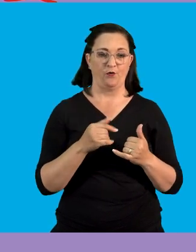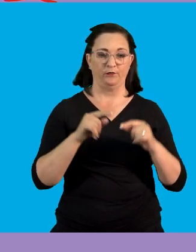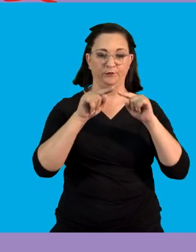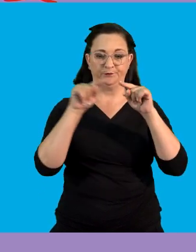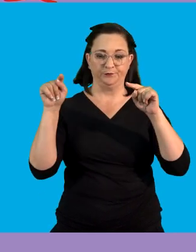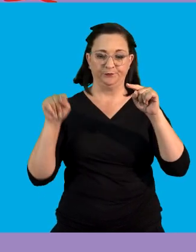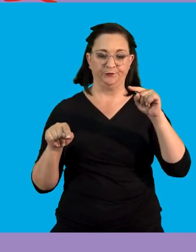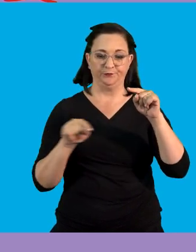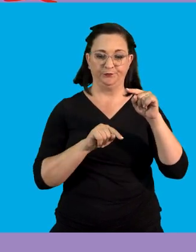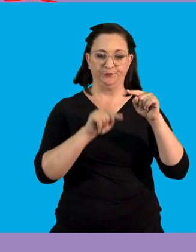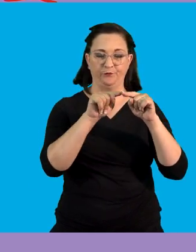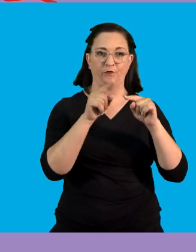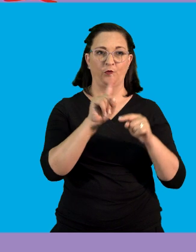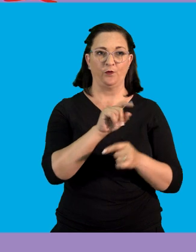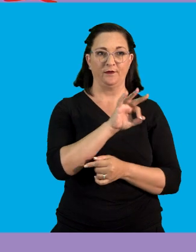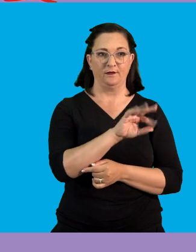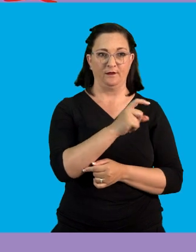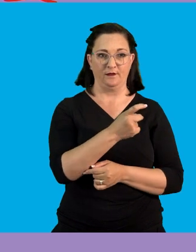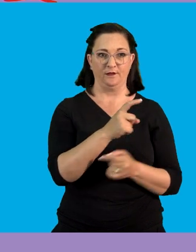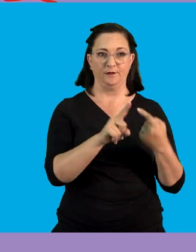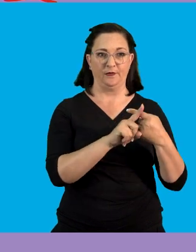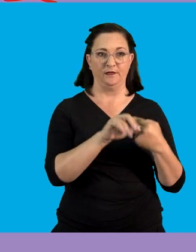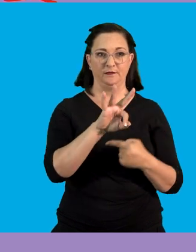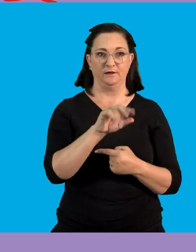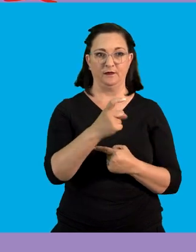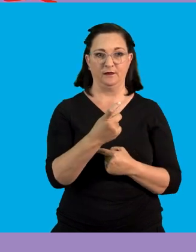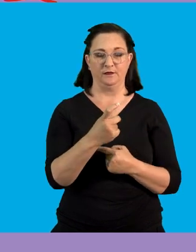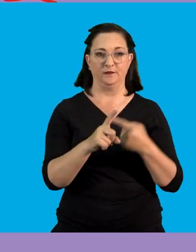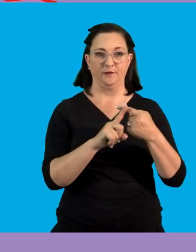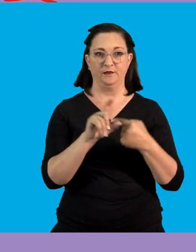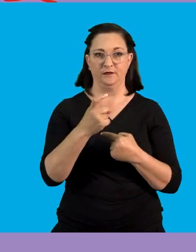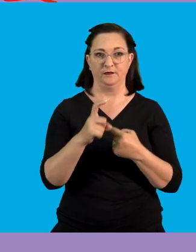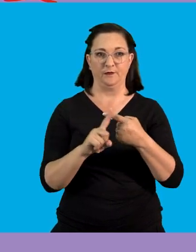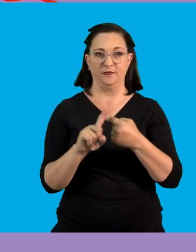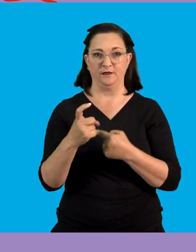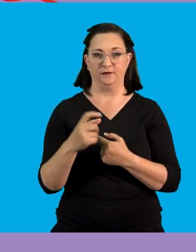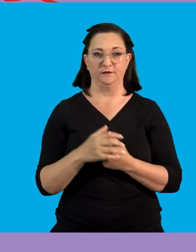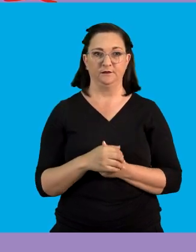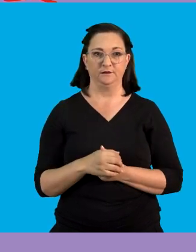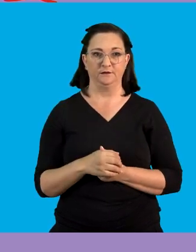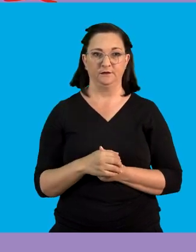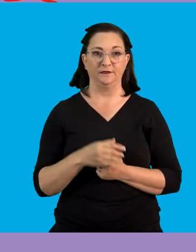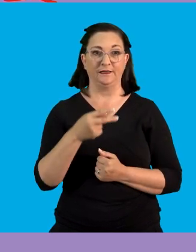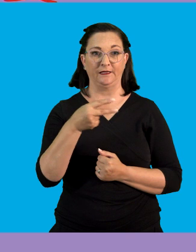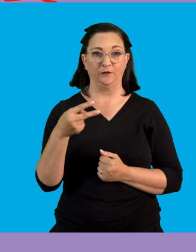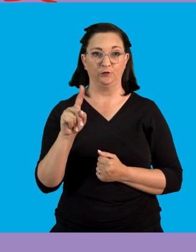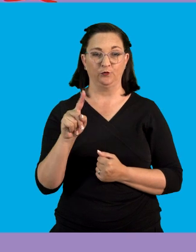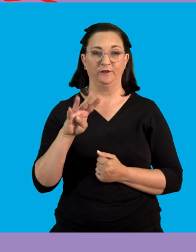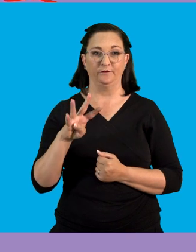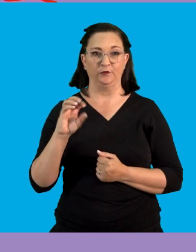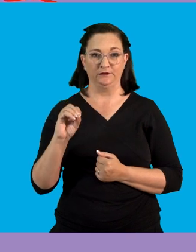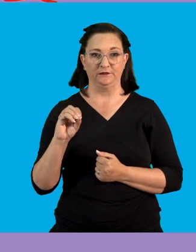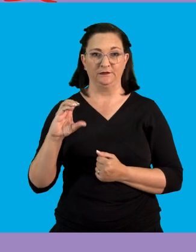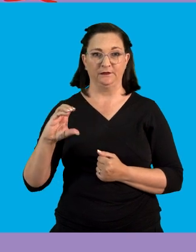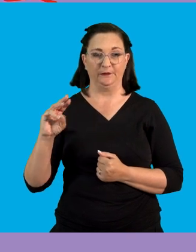this case would be given by 3x plus 3x plus x plus x, and it should